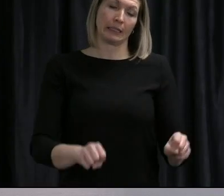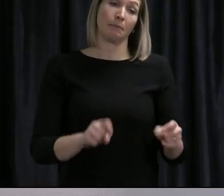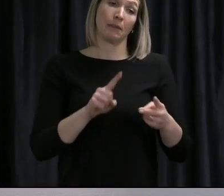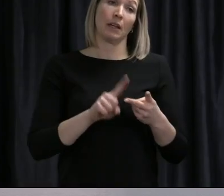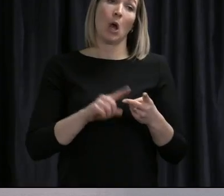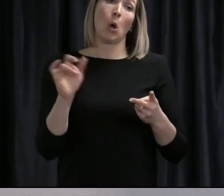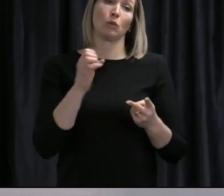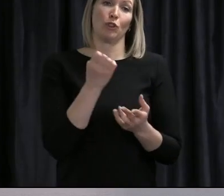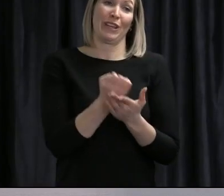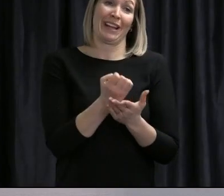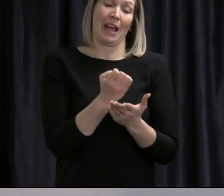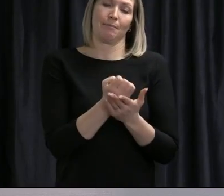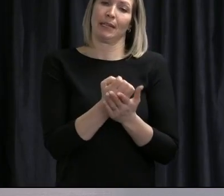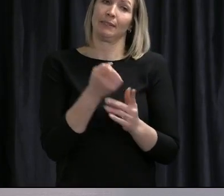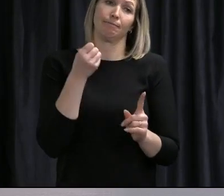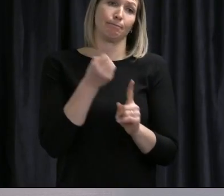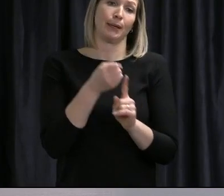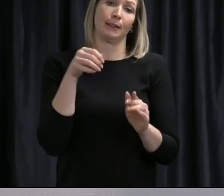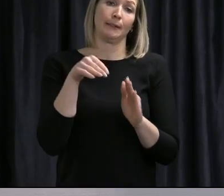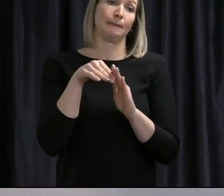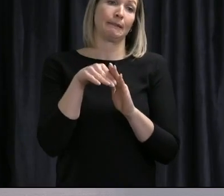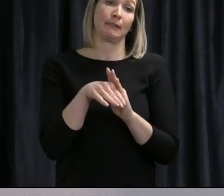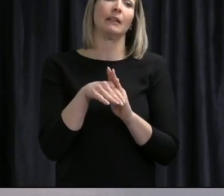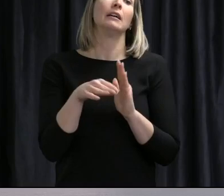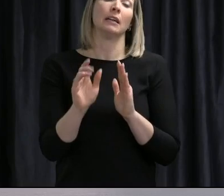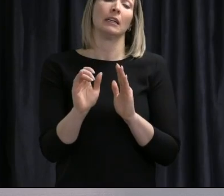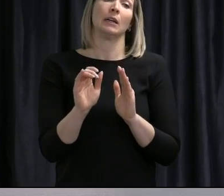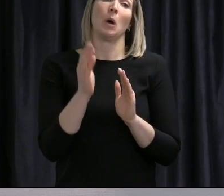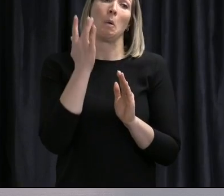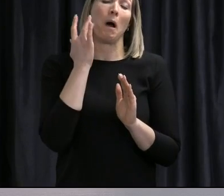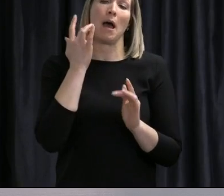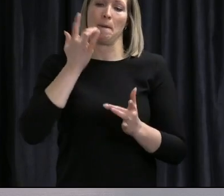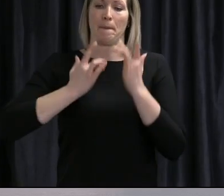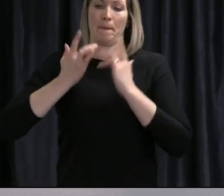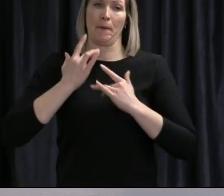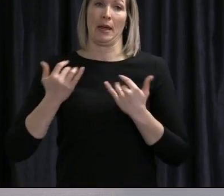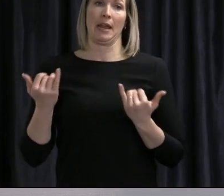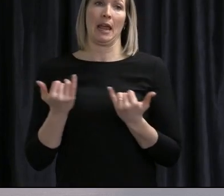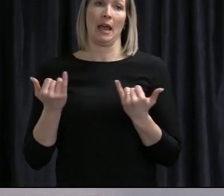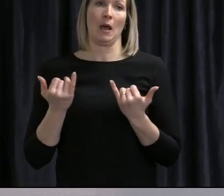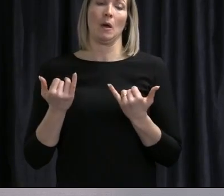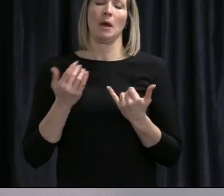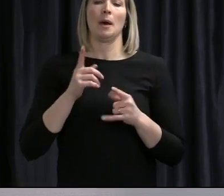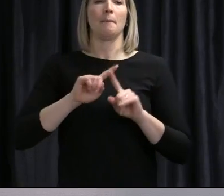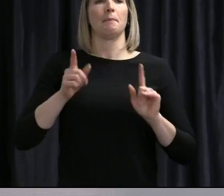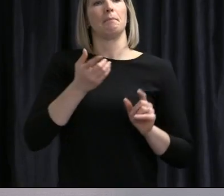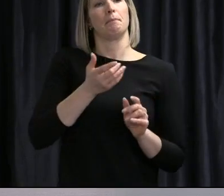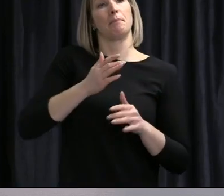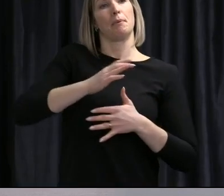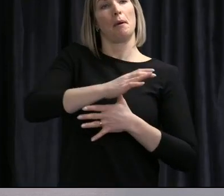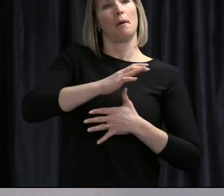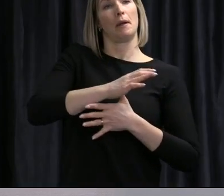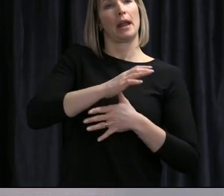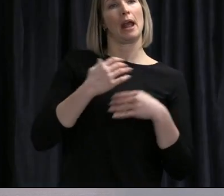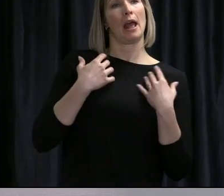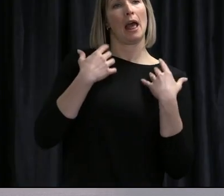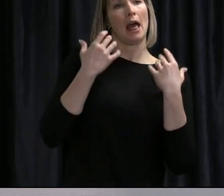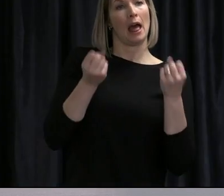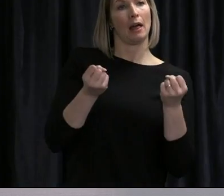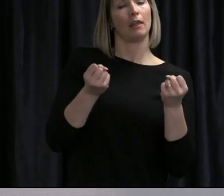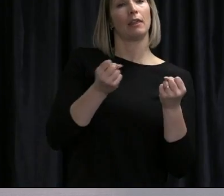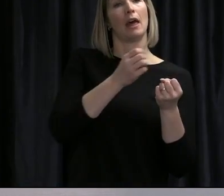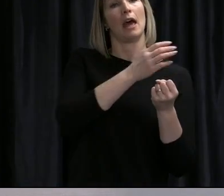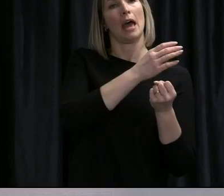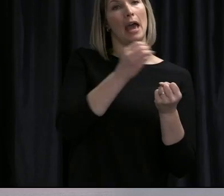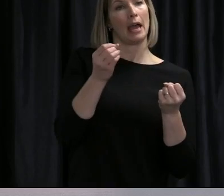the economy in Newfoundland and Labrador that is already strained, but making sure that the health and protection of individuals in Newfoundland and